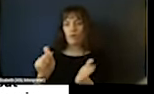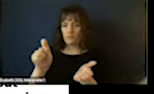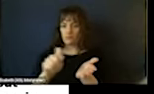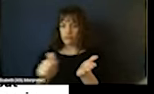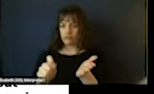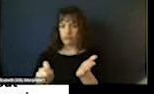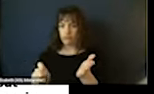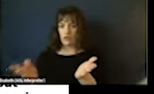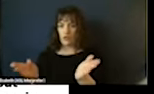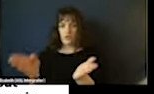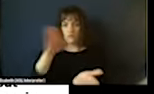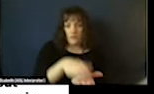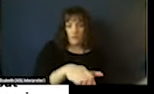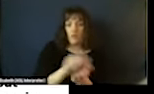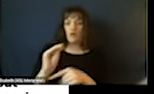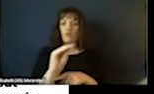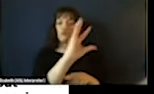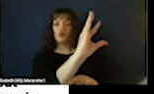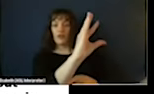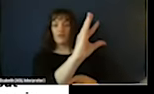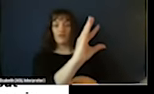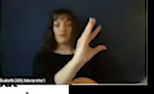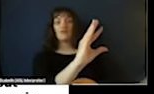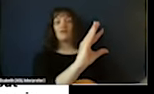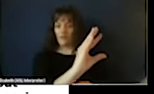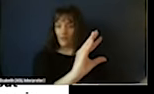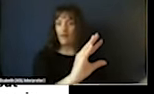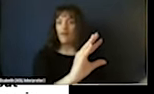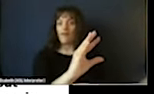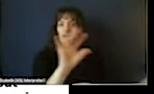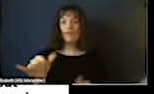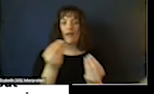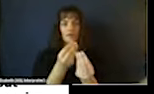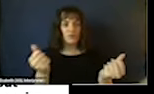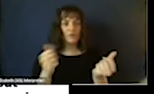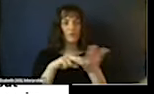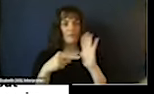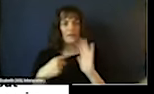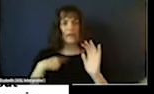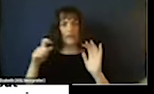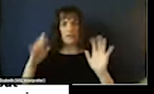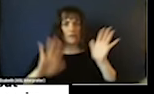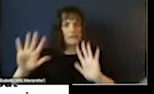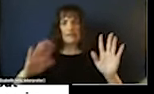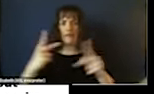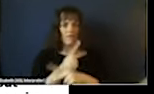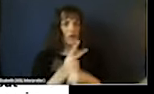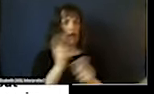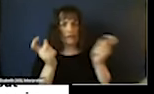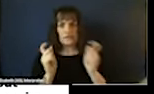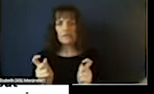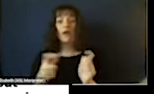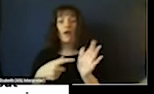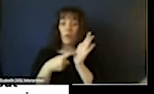time. But this solution required a lot of scrambling on my part and required me to spend a little bit of money.